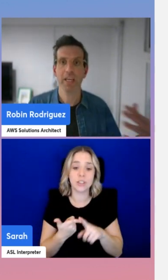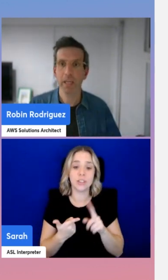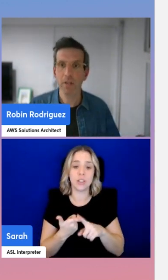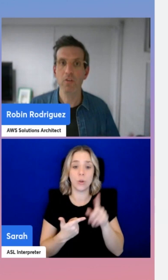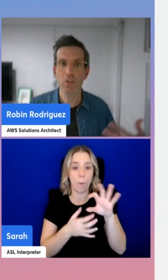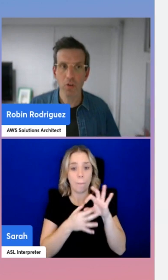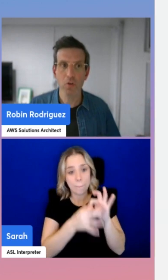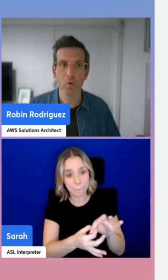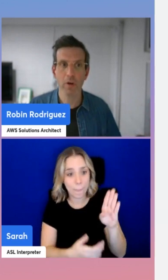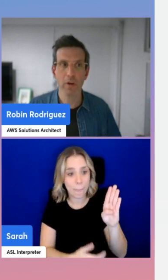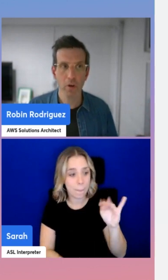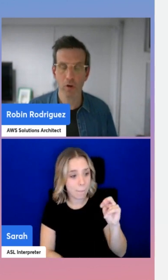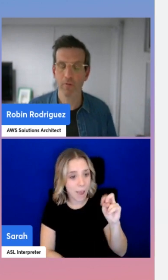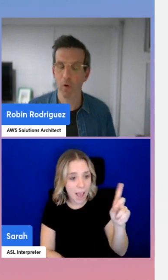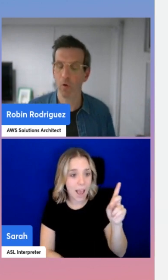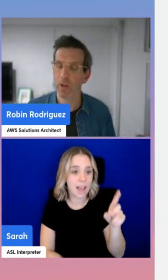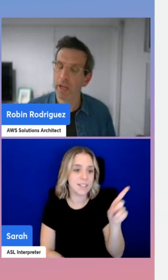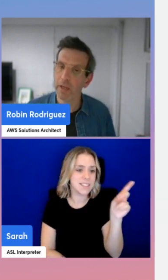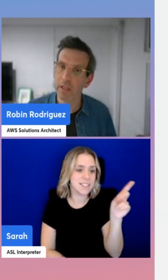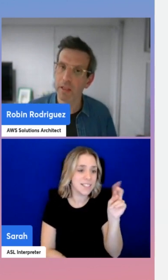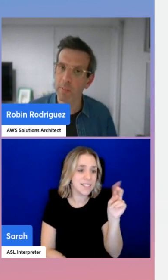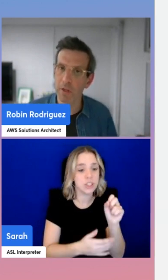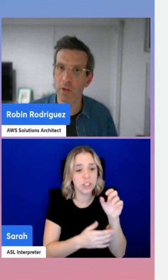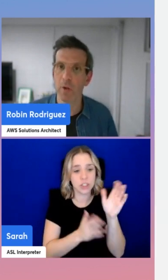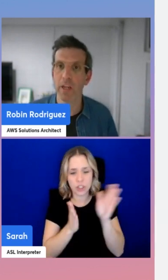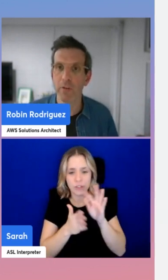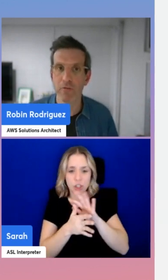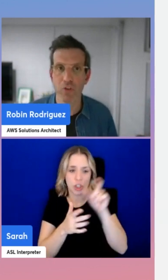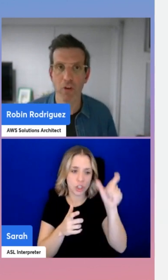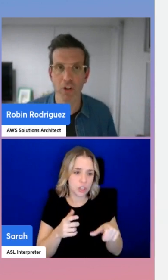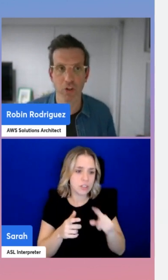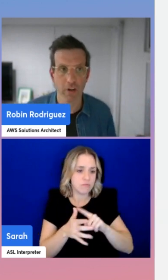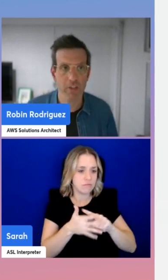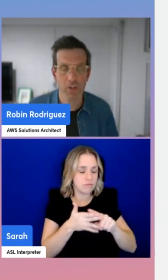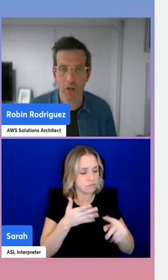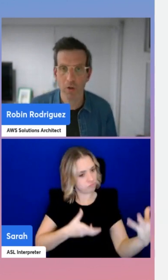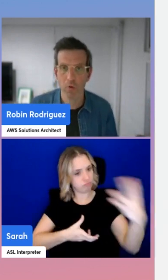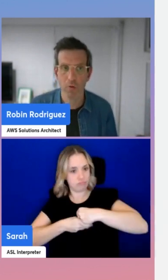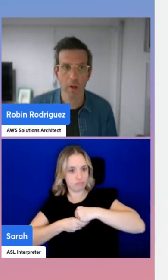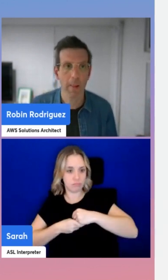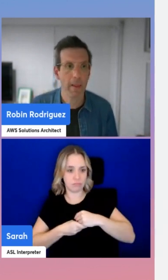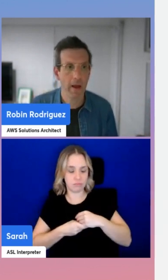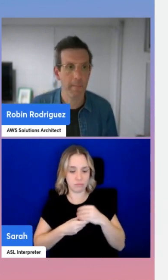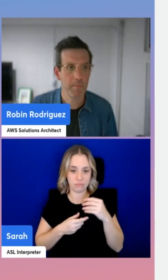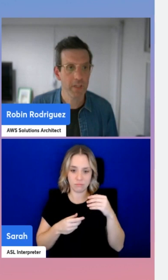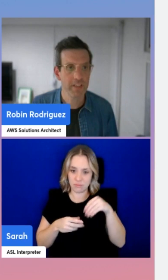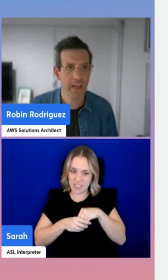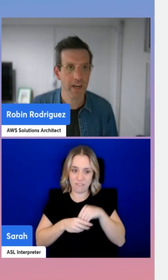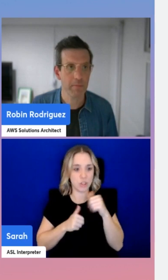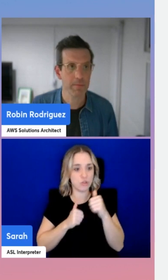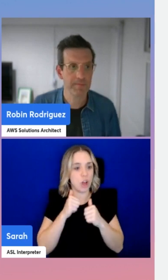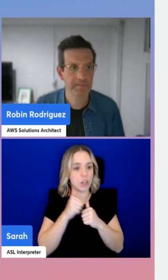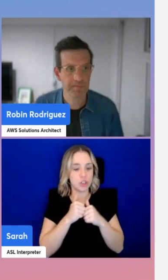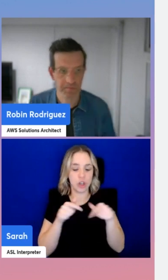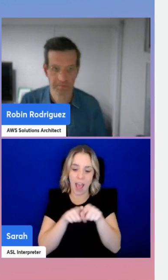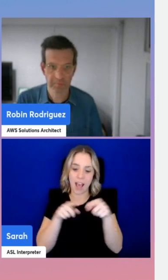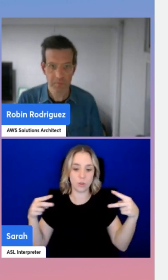servers into your fold and get them into an infrastructure as code